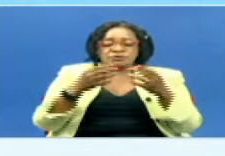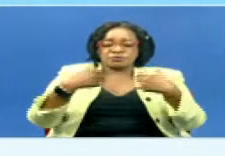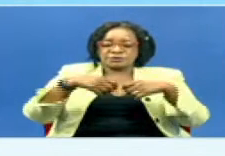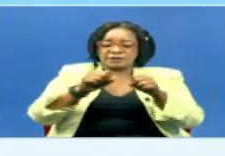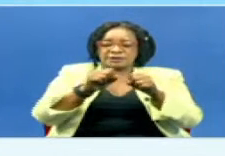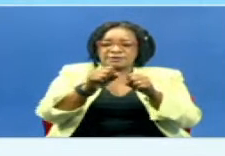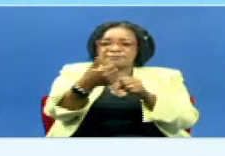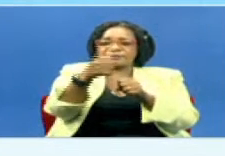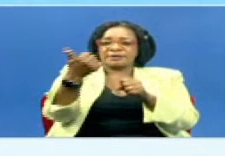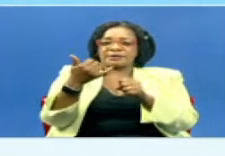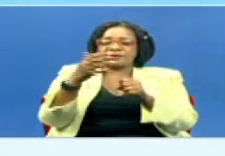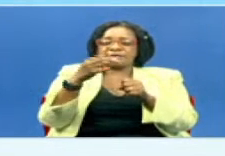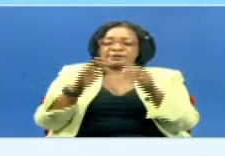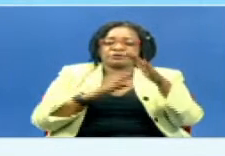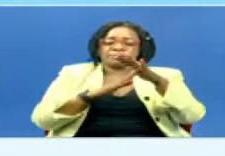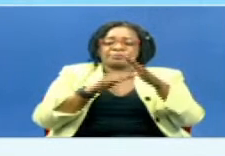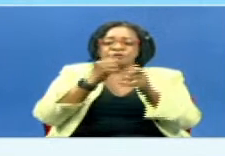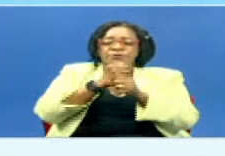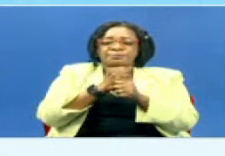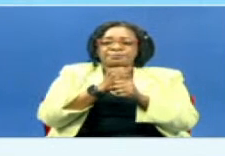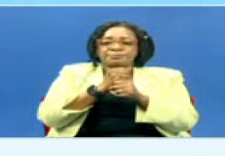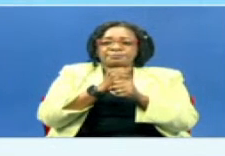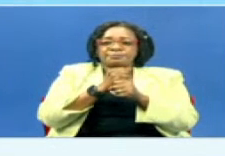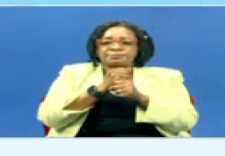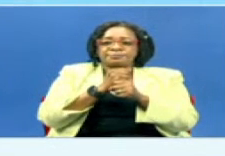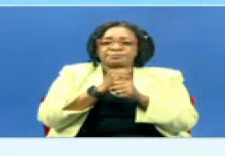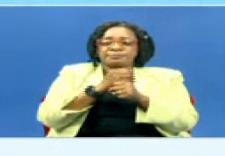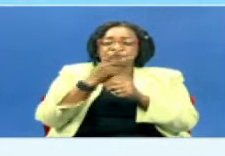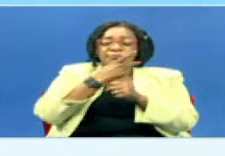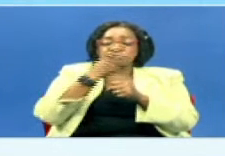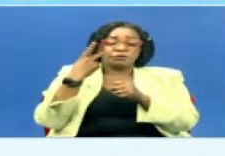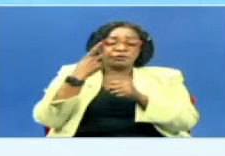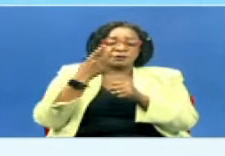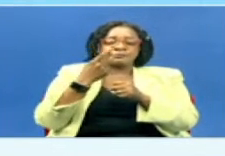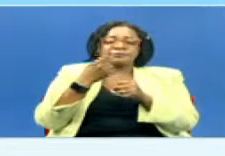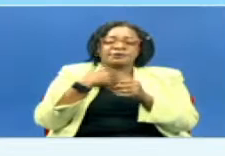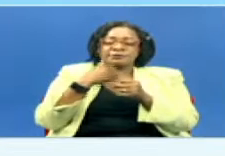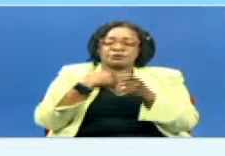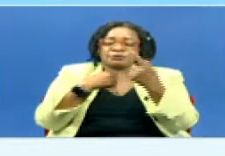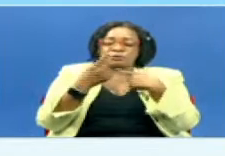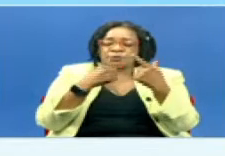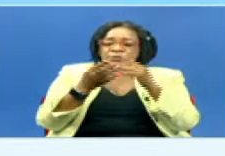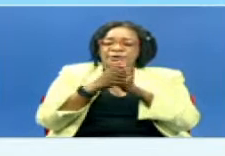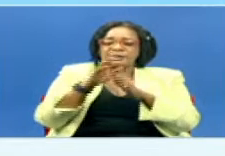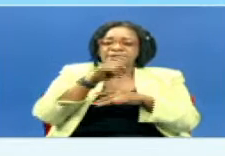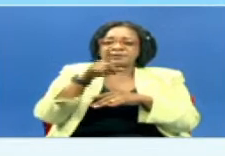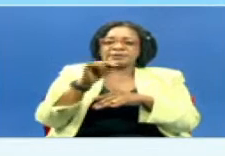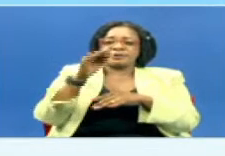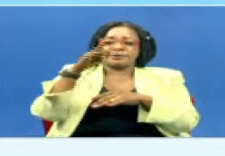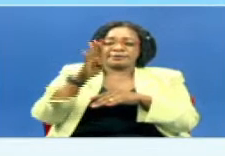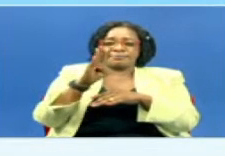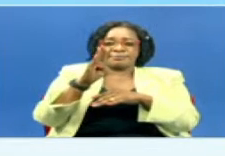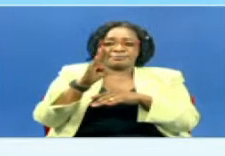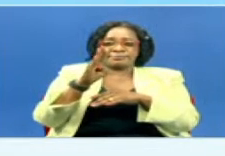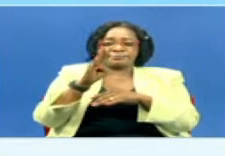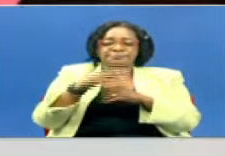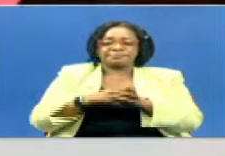the stab at the top job. Mustioka spoke exclusively to NTV's Zainab Ismail. Listen in.